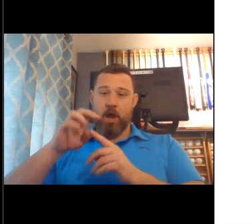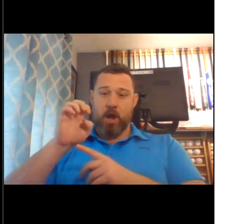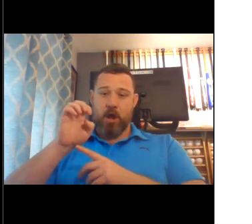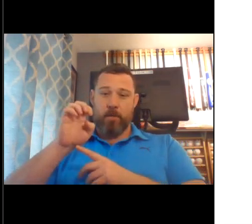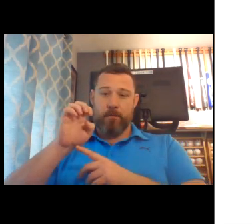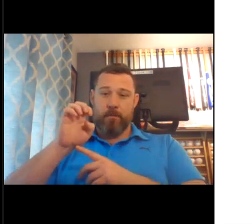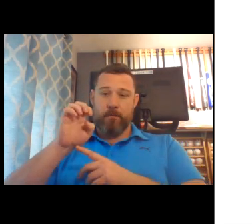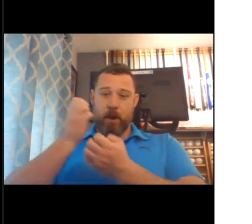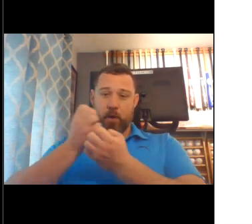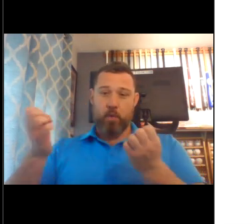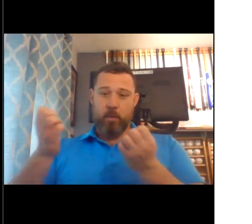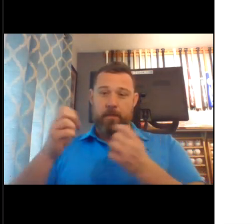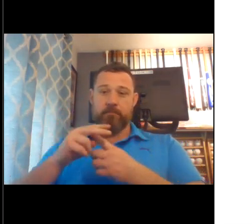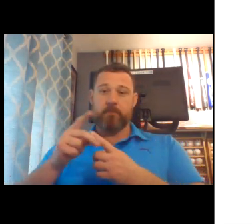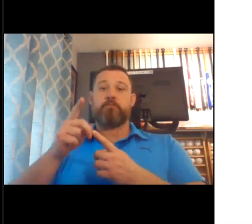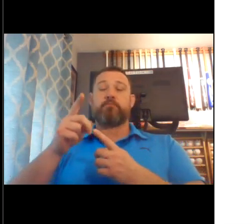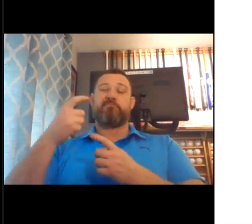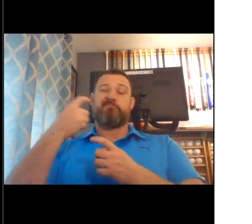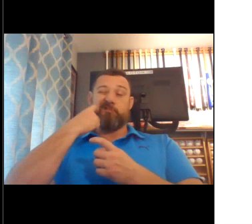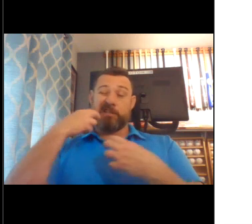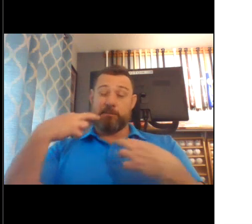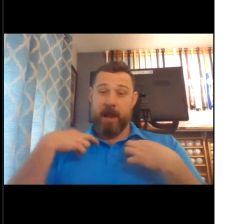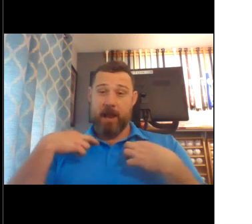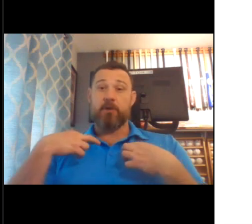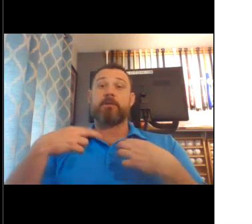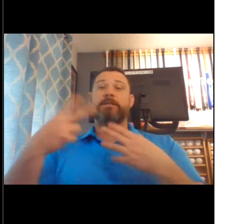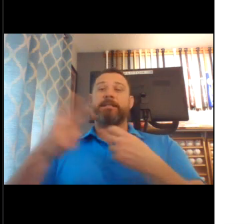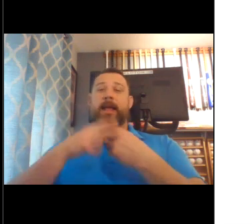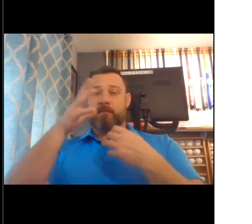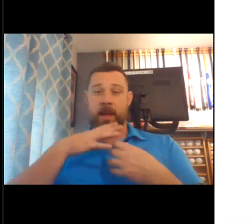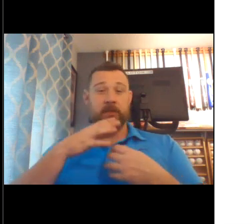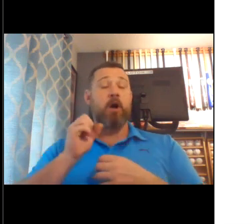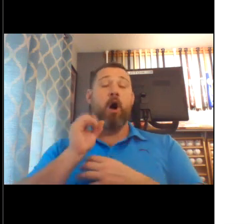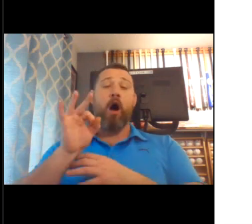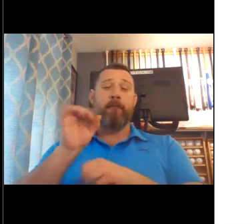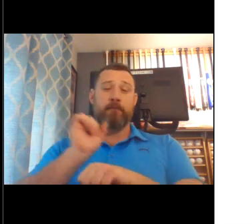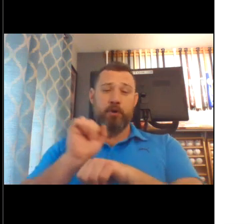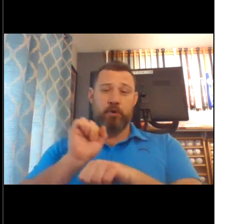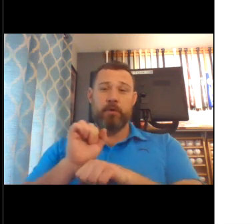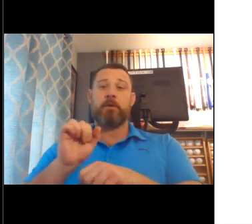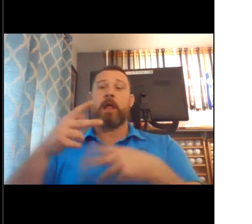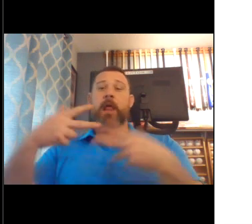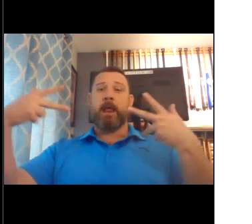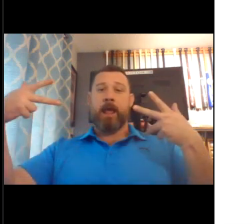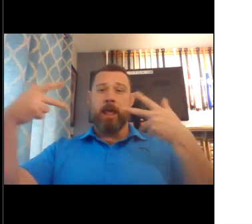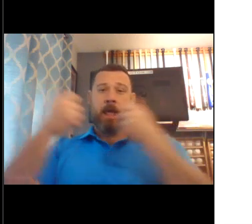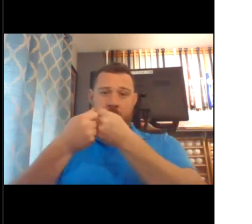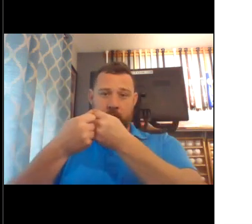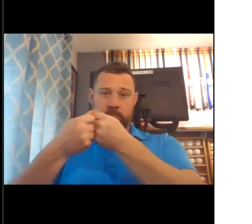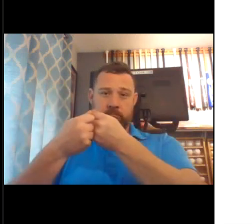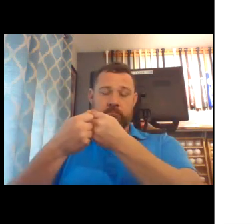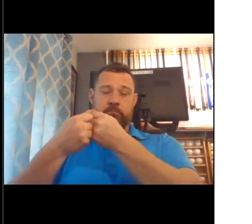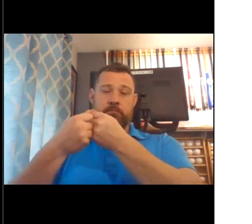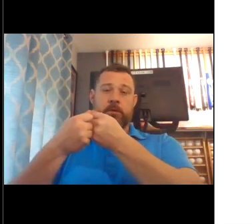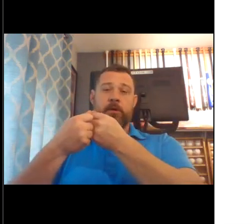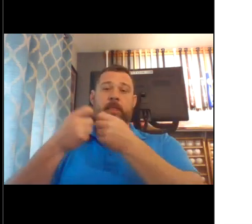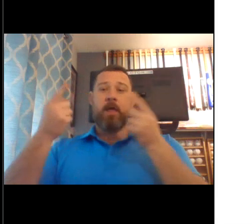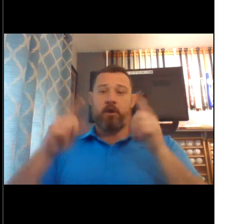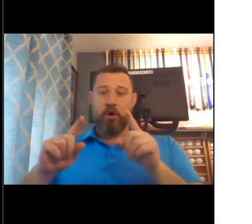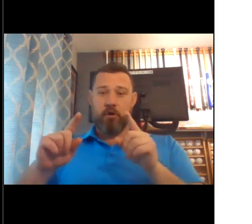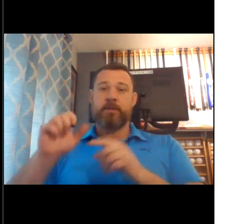8, saved a man's life while off duty when he came across a head-on collision that had occurred in rural